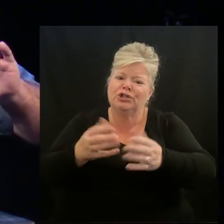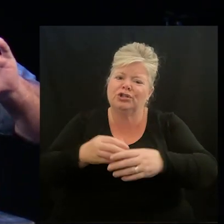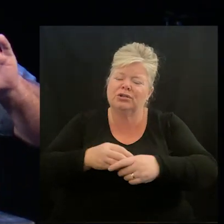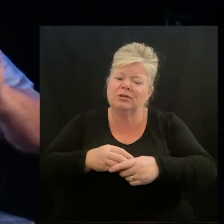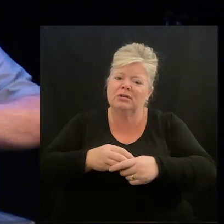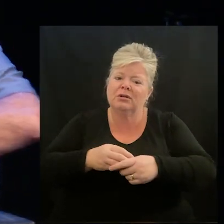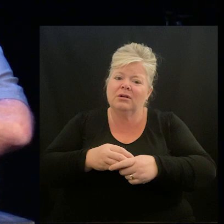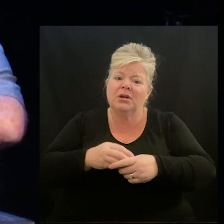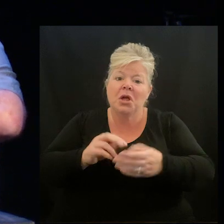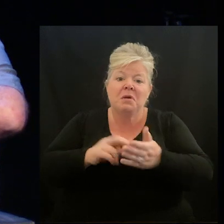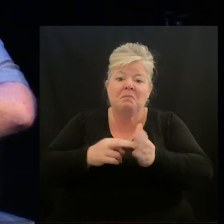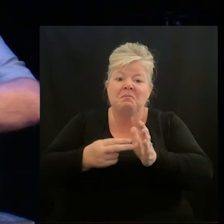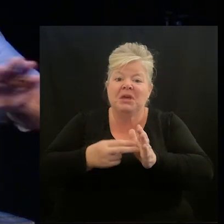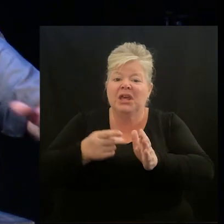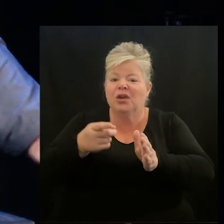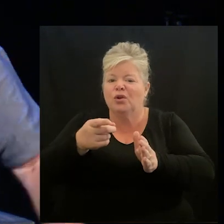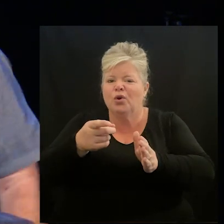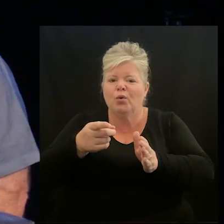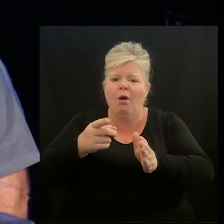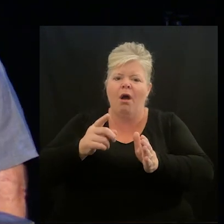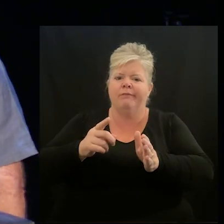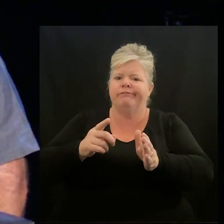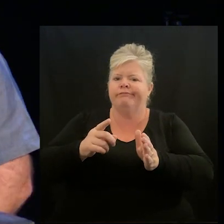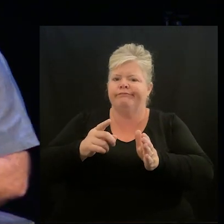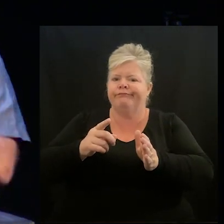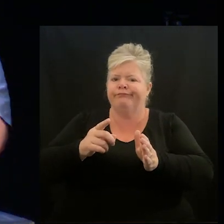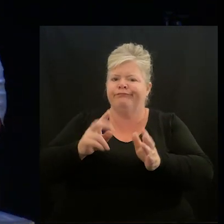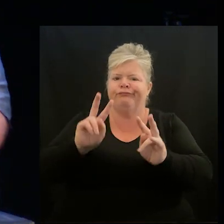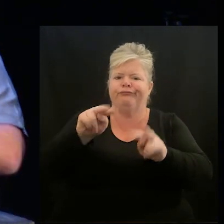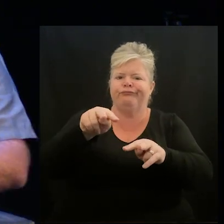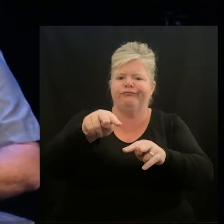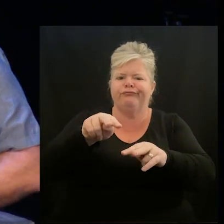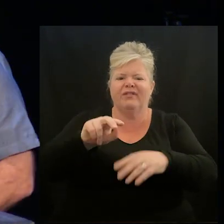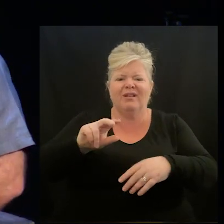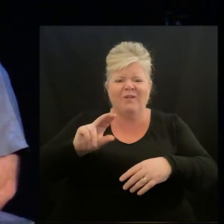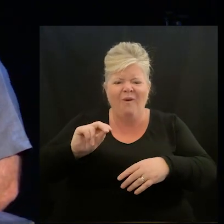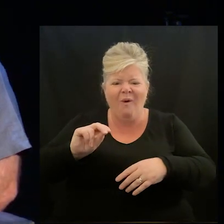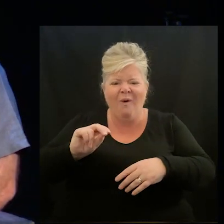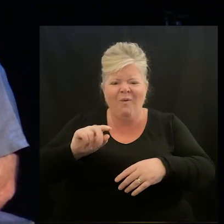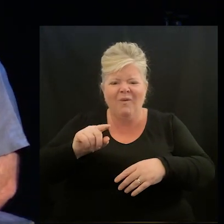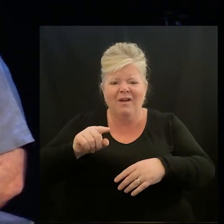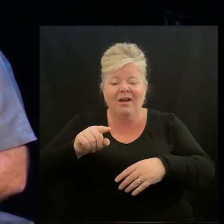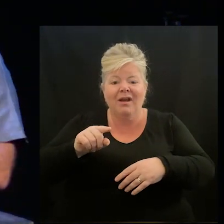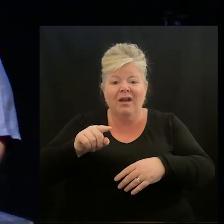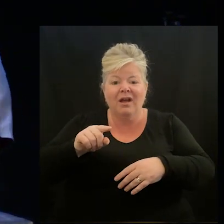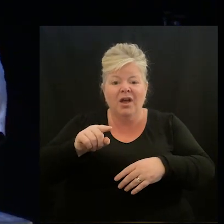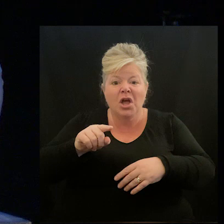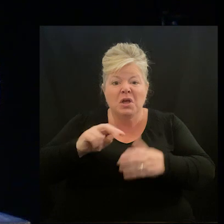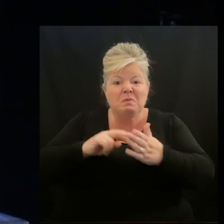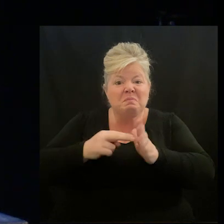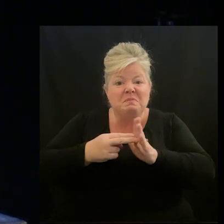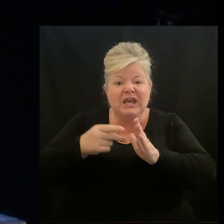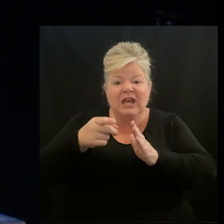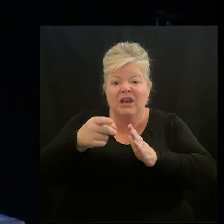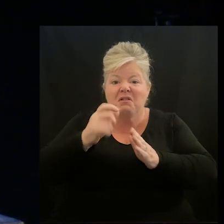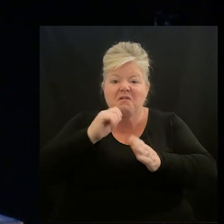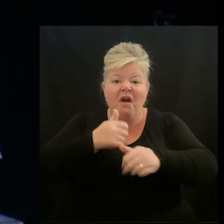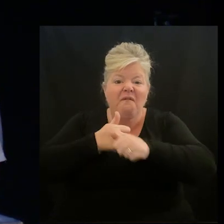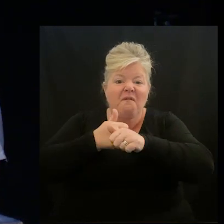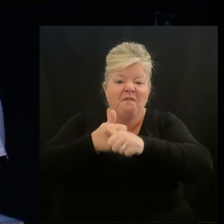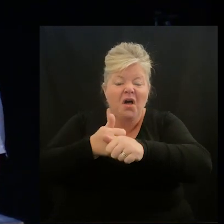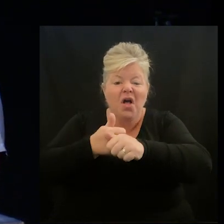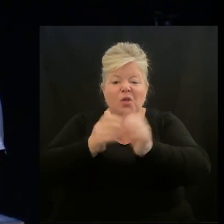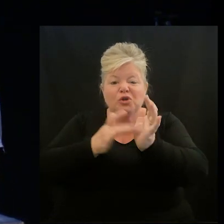any less of a person. It doesn't make you any less of a Jesus follower. It doesn't make you less